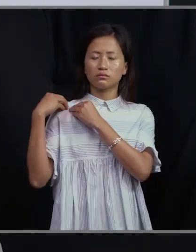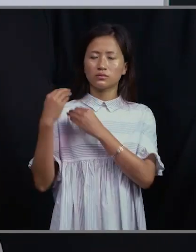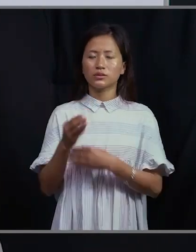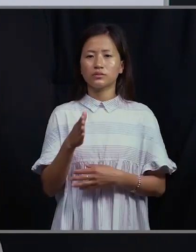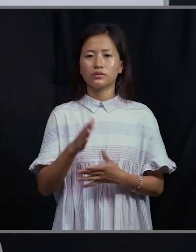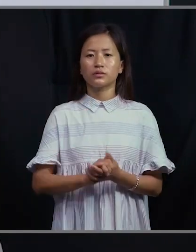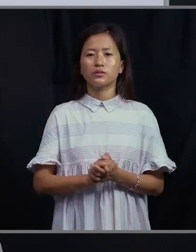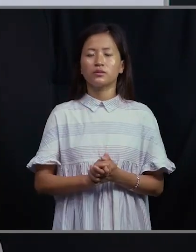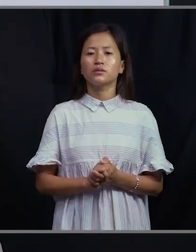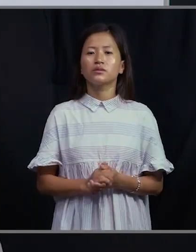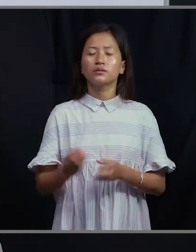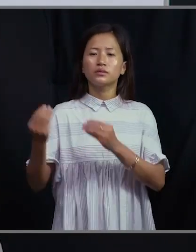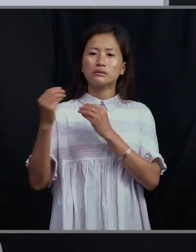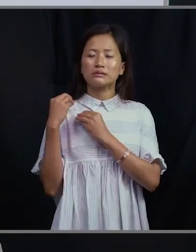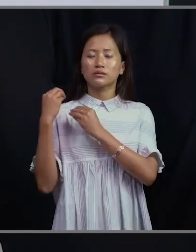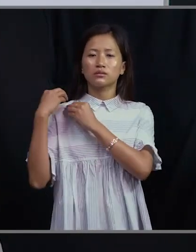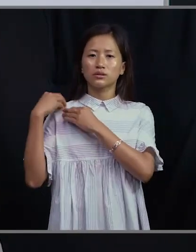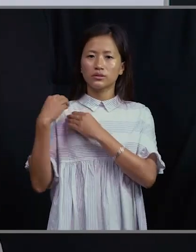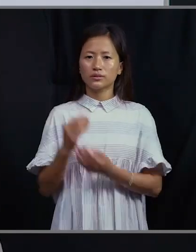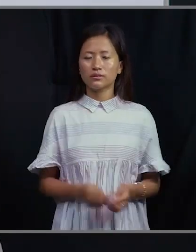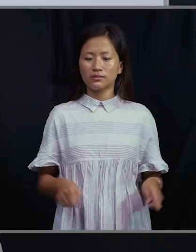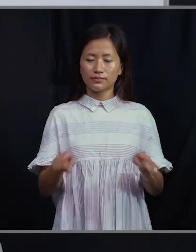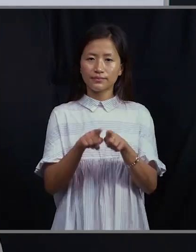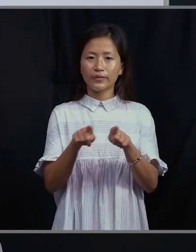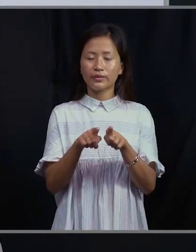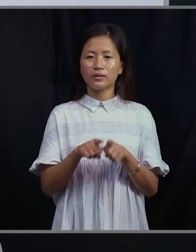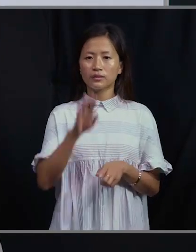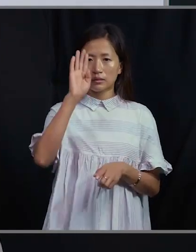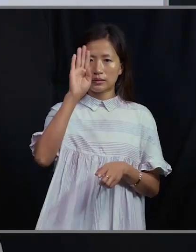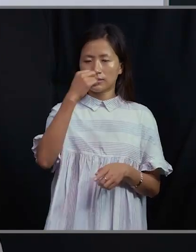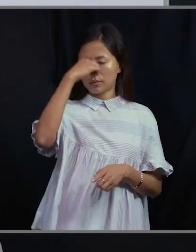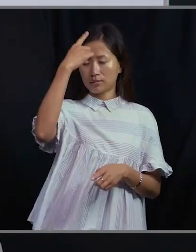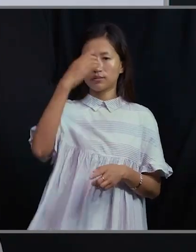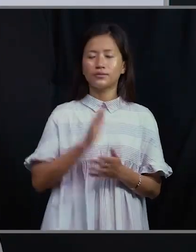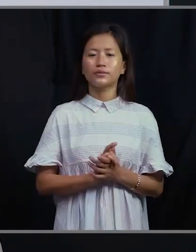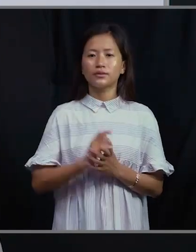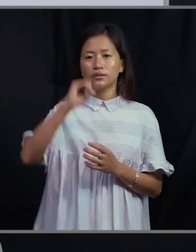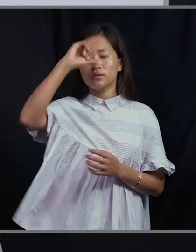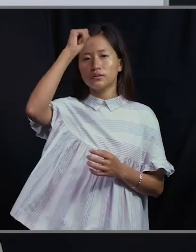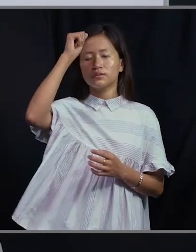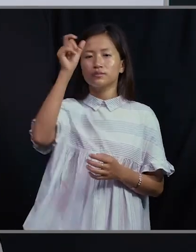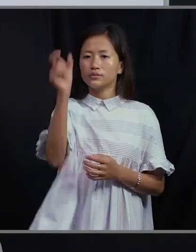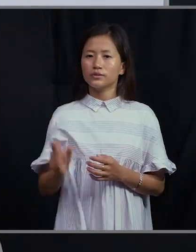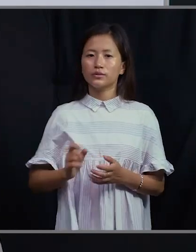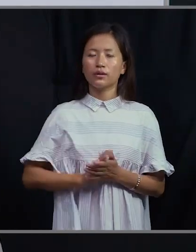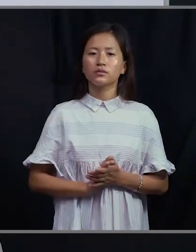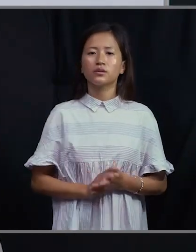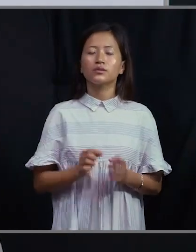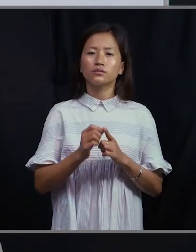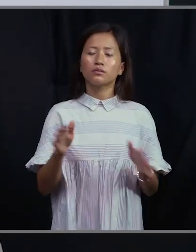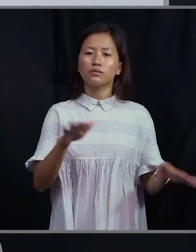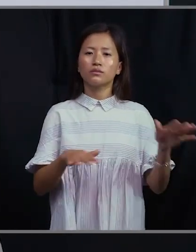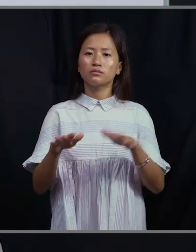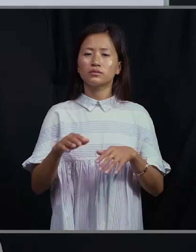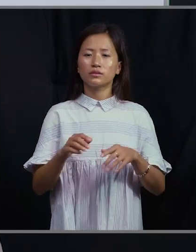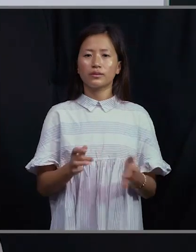not considered as a duty like the Hindus. Okay, Hindus they have some duties to perform, but for a Christian,